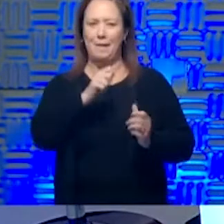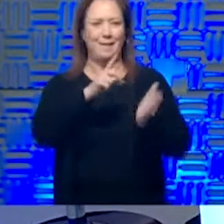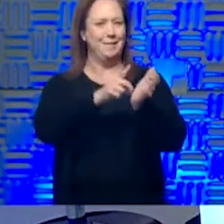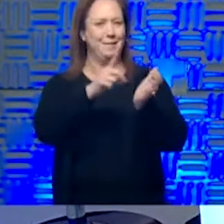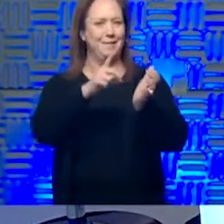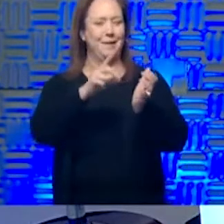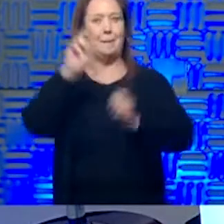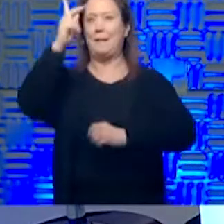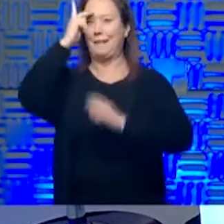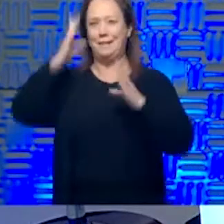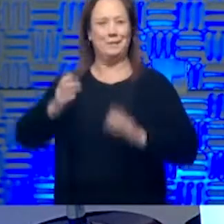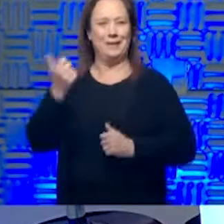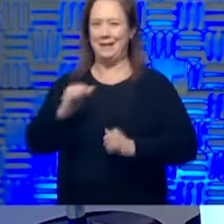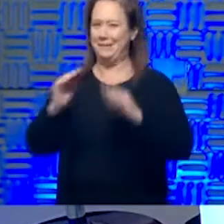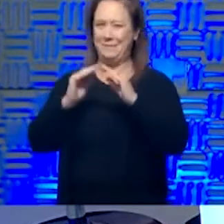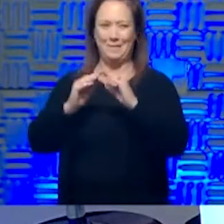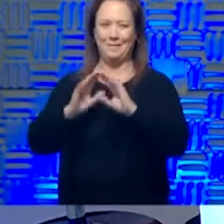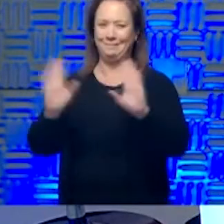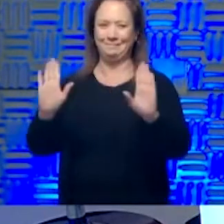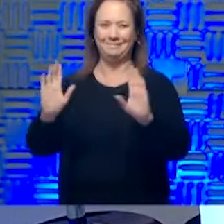practicing politician anymore.